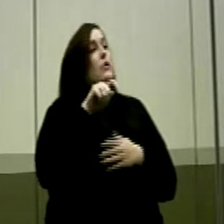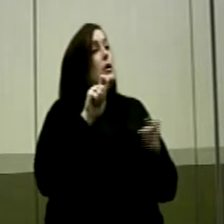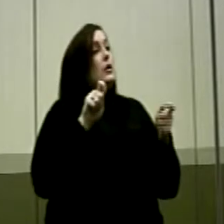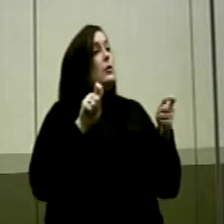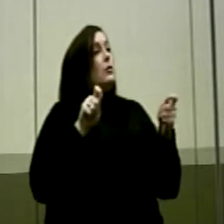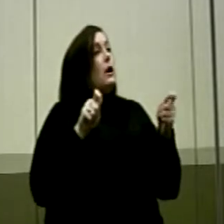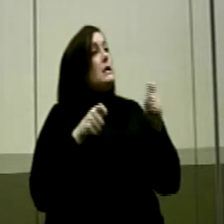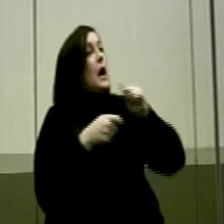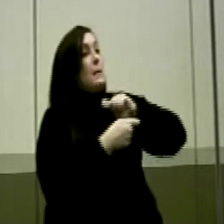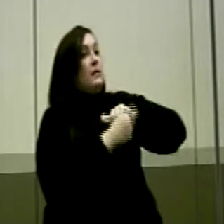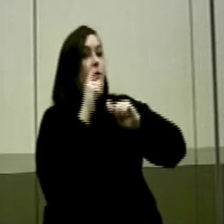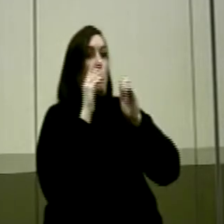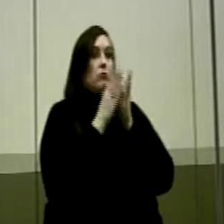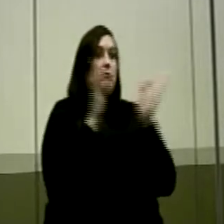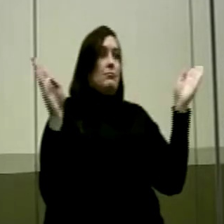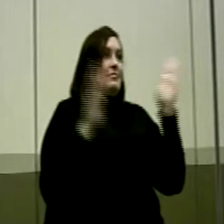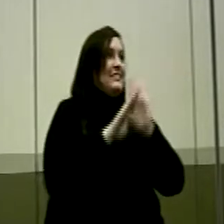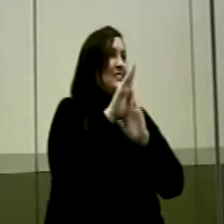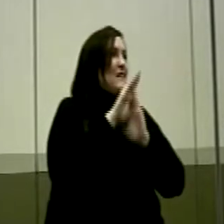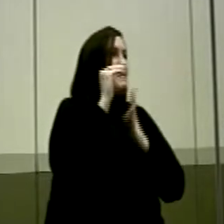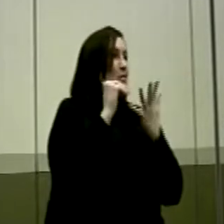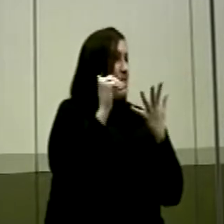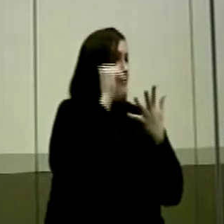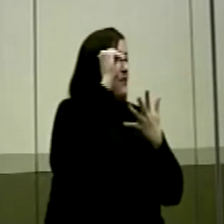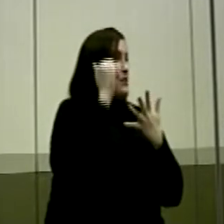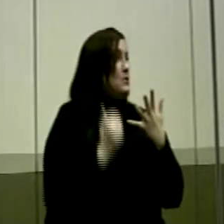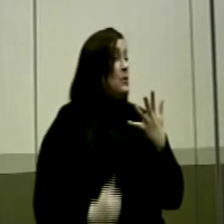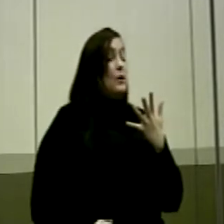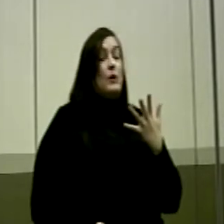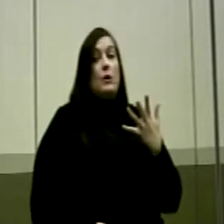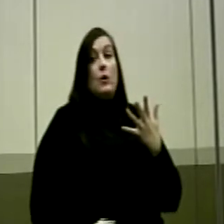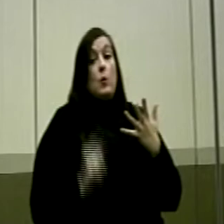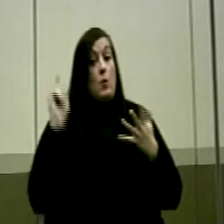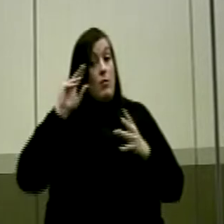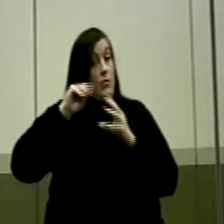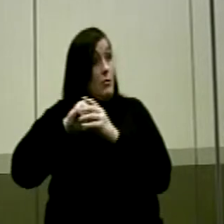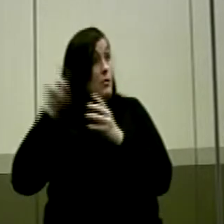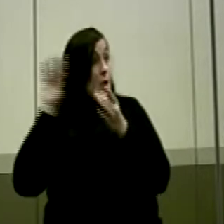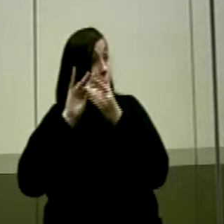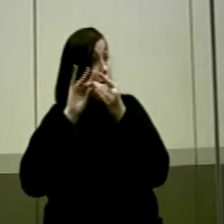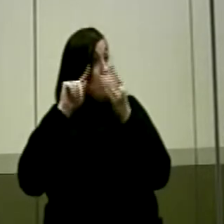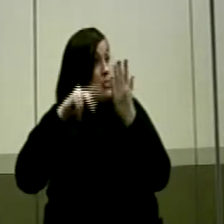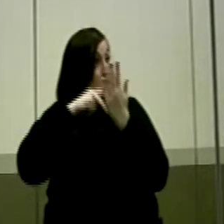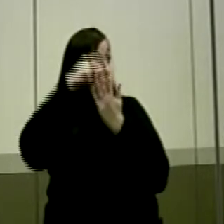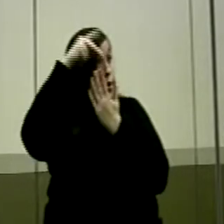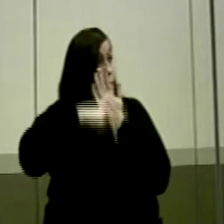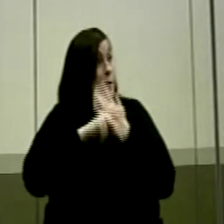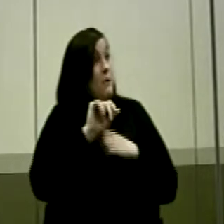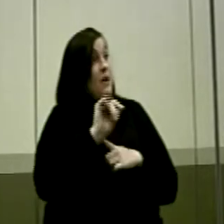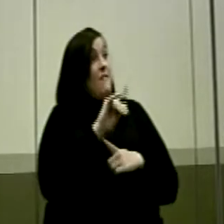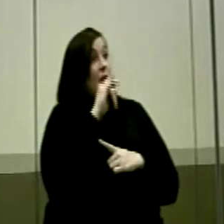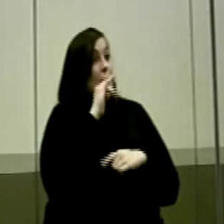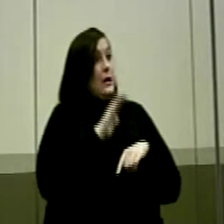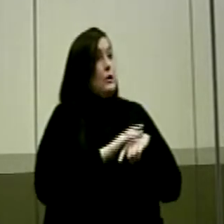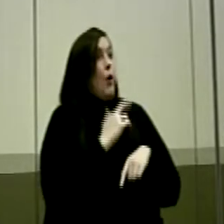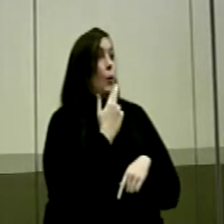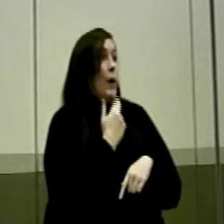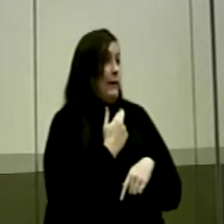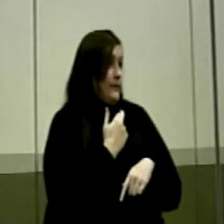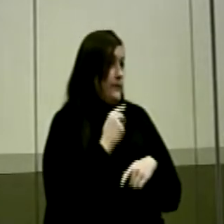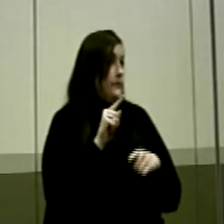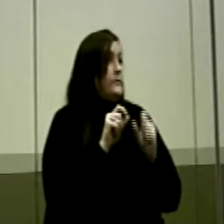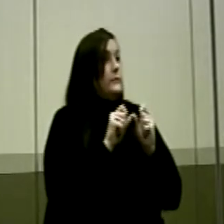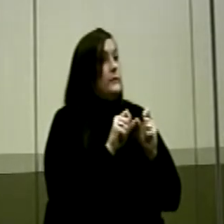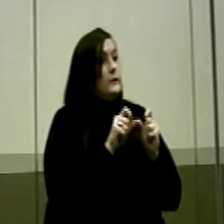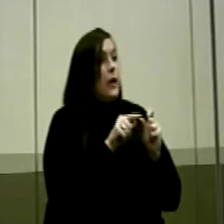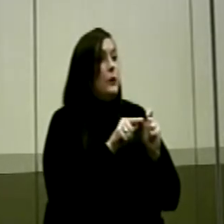different developmental levels. And one thing that's in here about when it may mention in this program where if the kid is on red and continues to